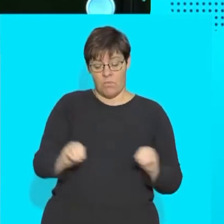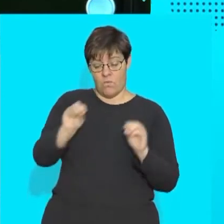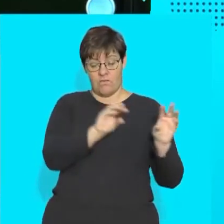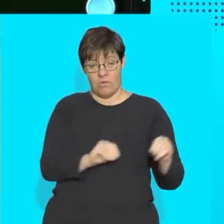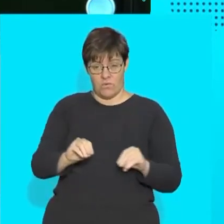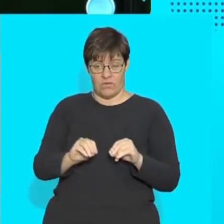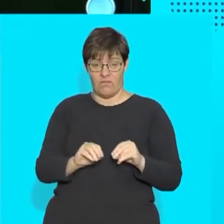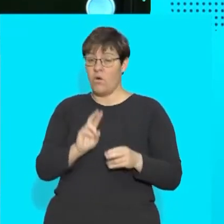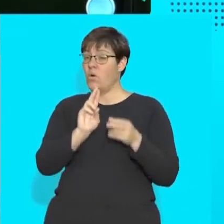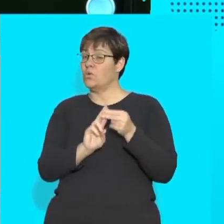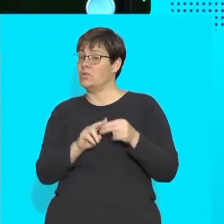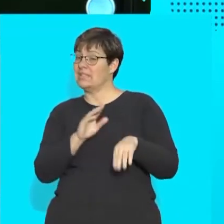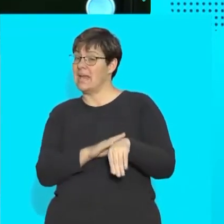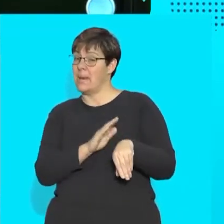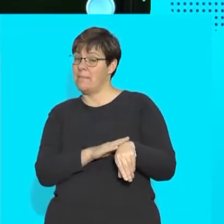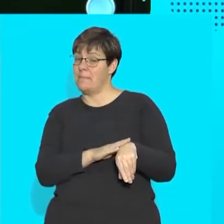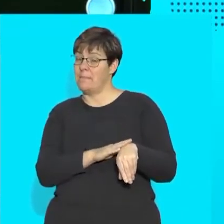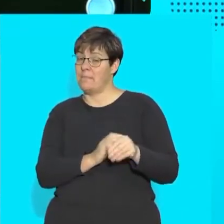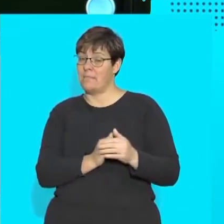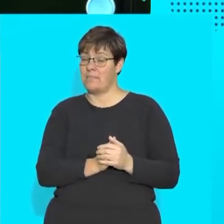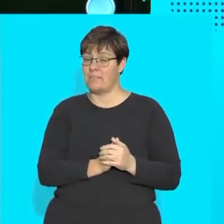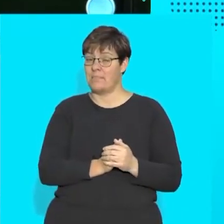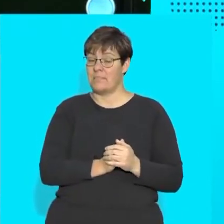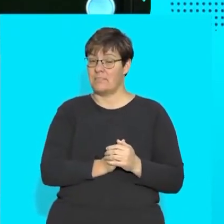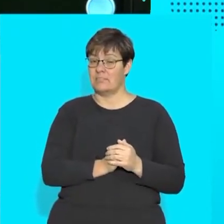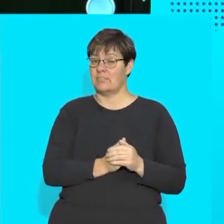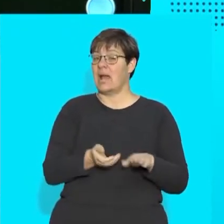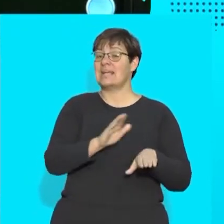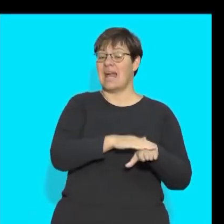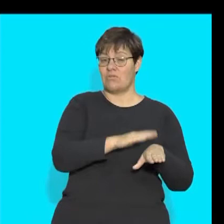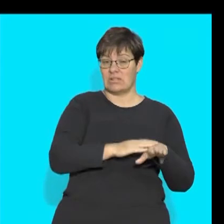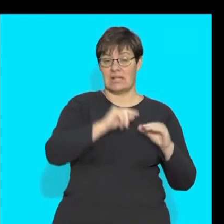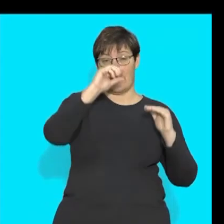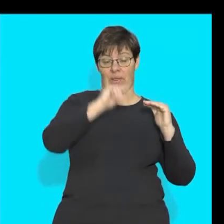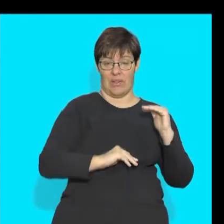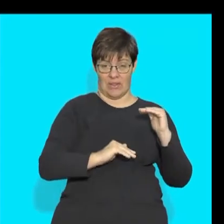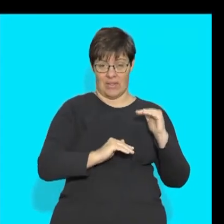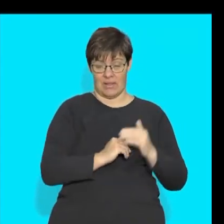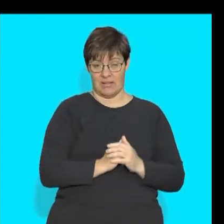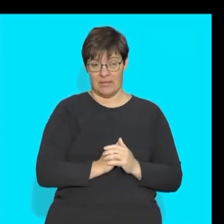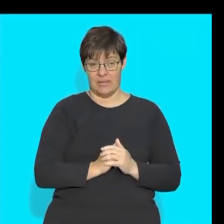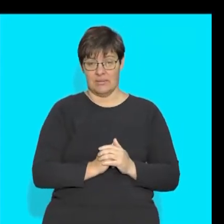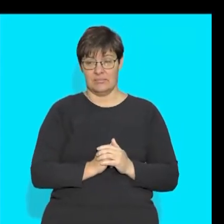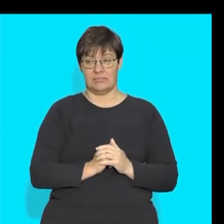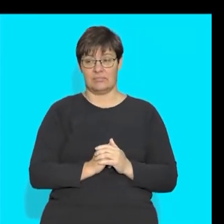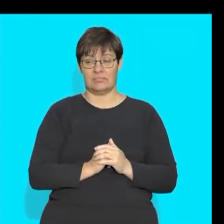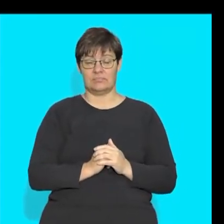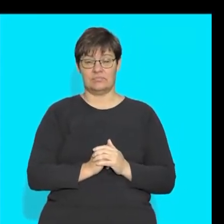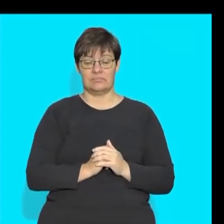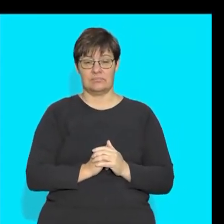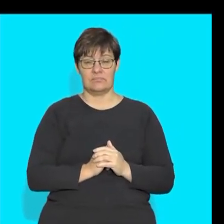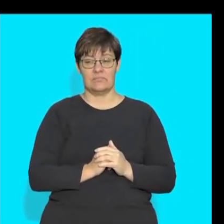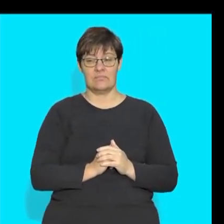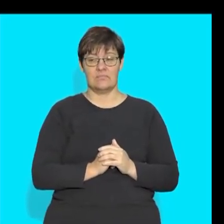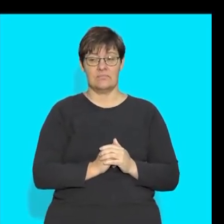moving per unit time, current's going to get smaller, okay?